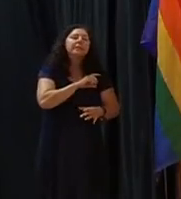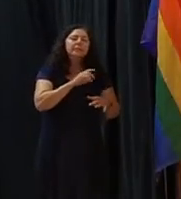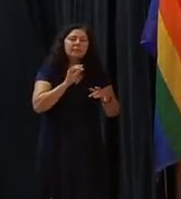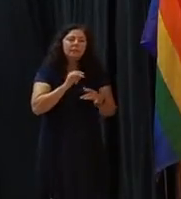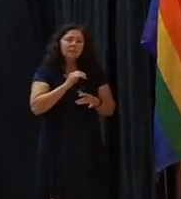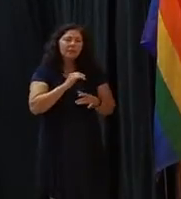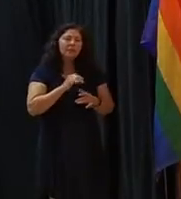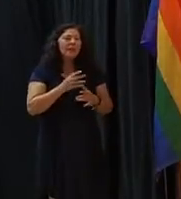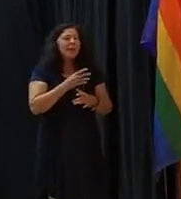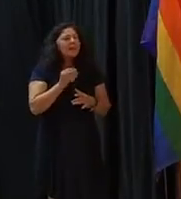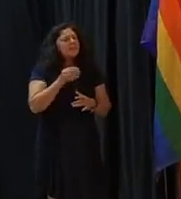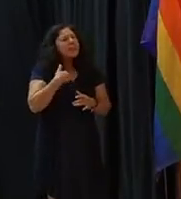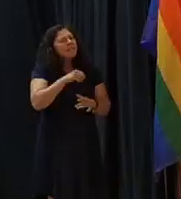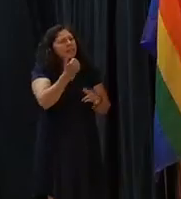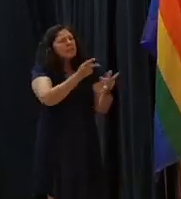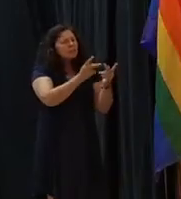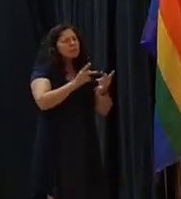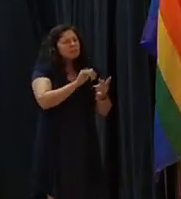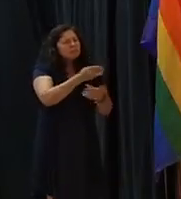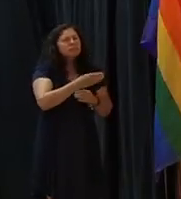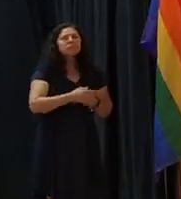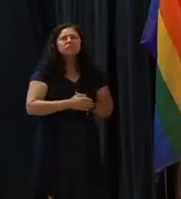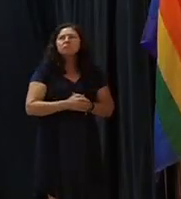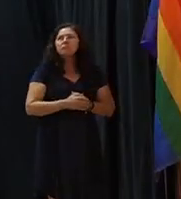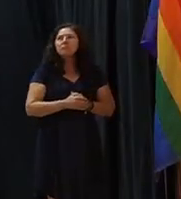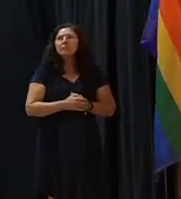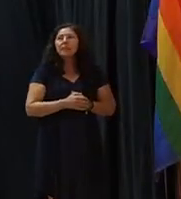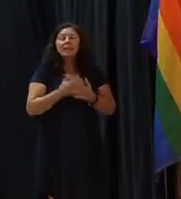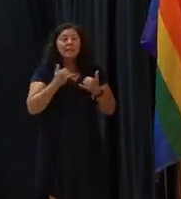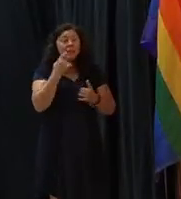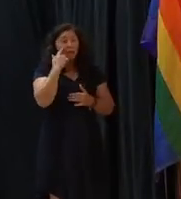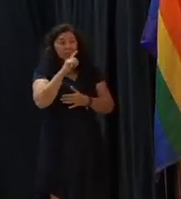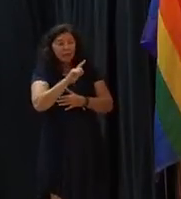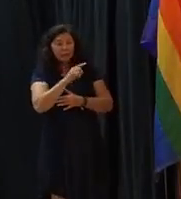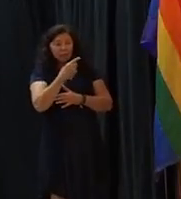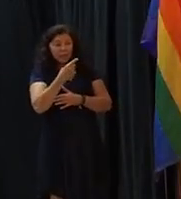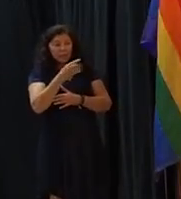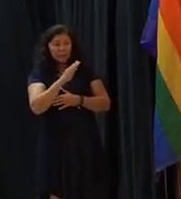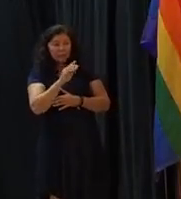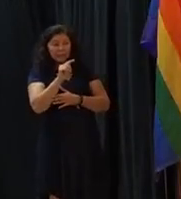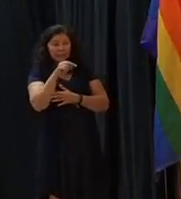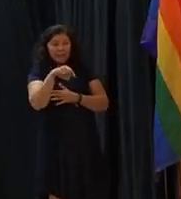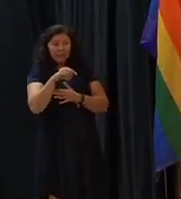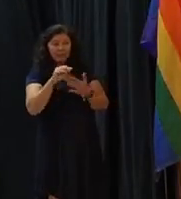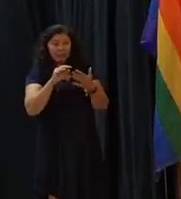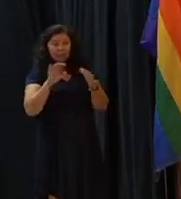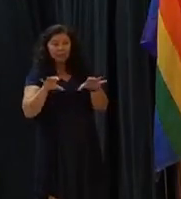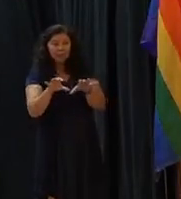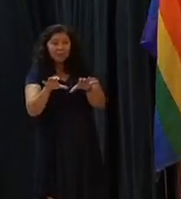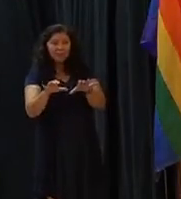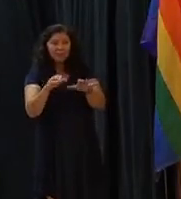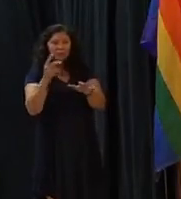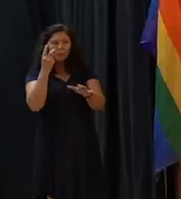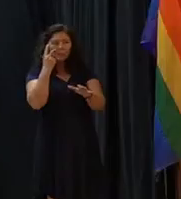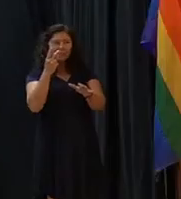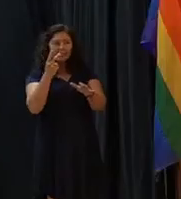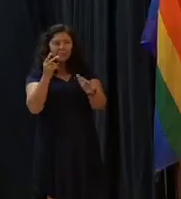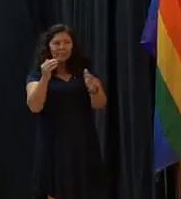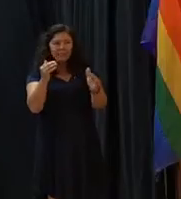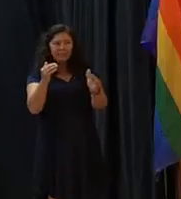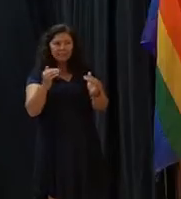some positions as well. But when it comes to the LGBT movement, now there's a disparity now on the